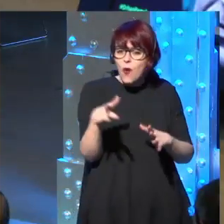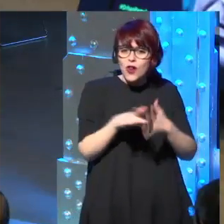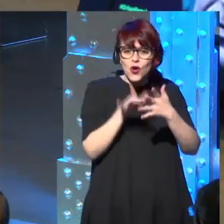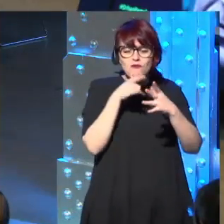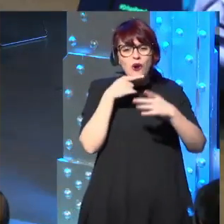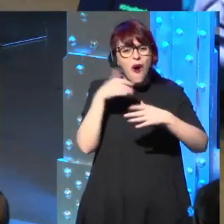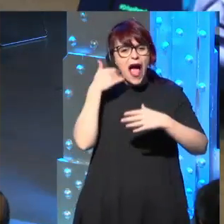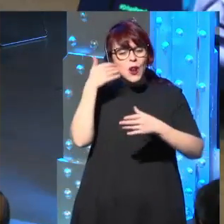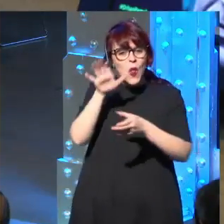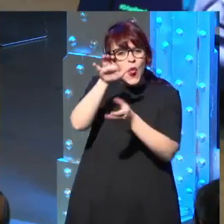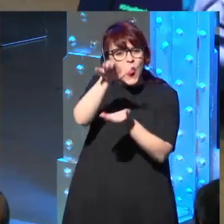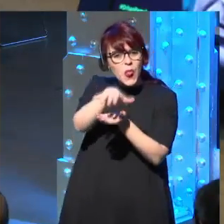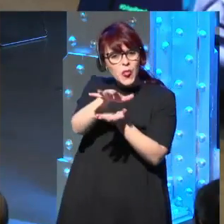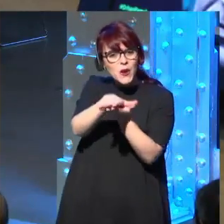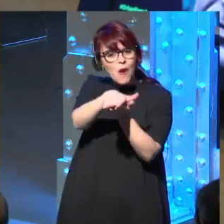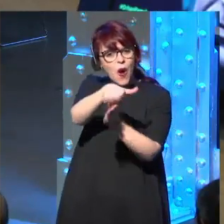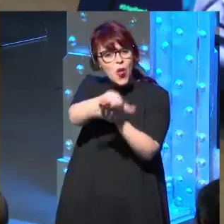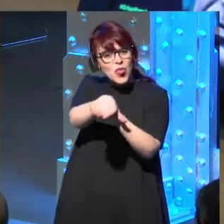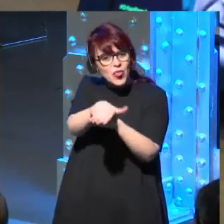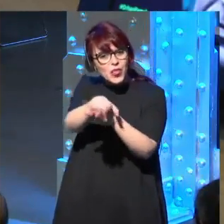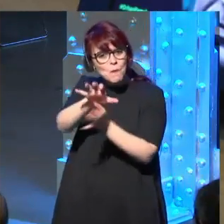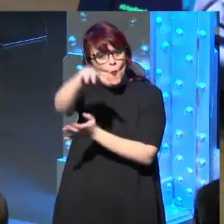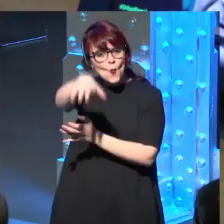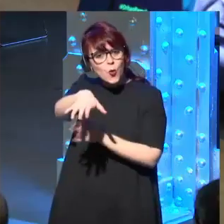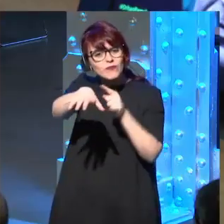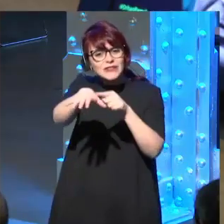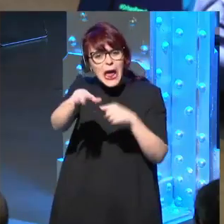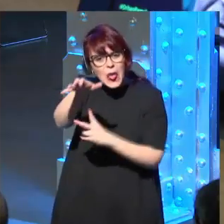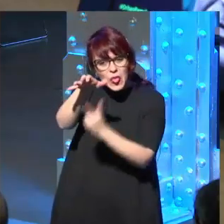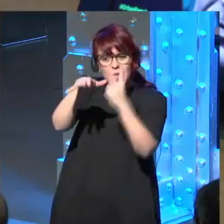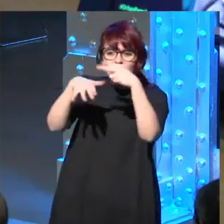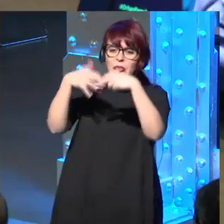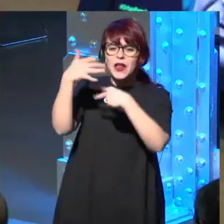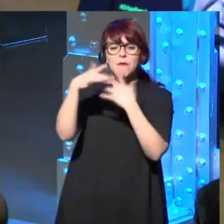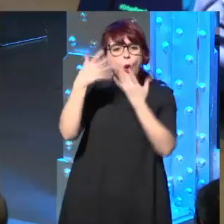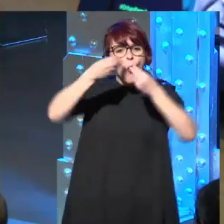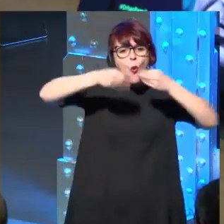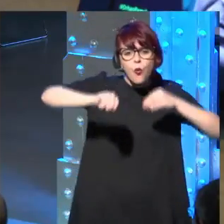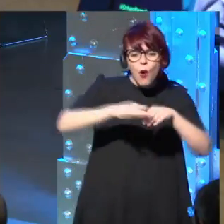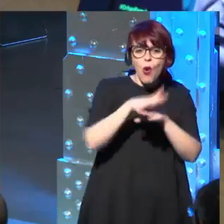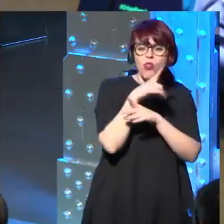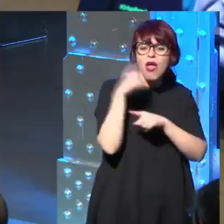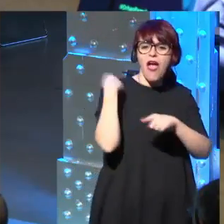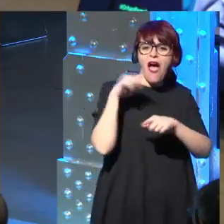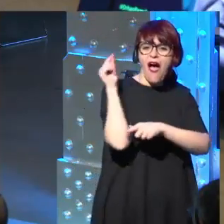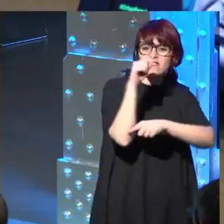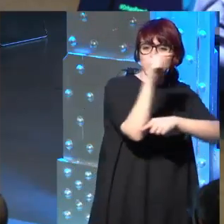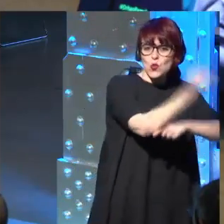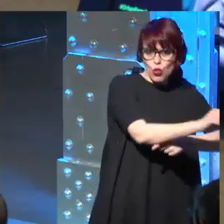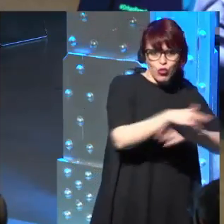translucent shells, strange rocky fragments of the size of an